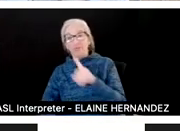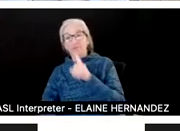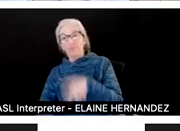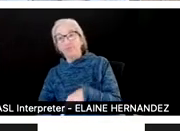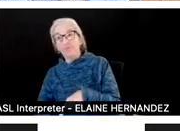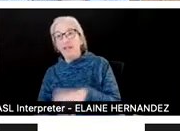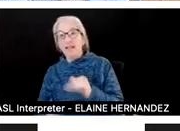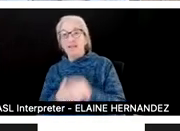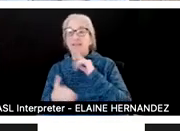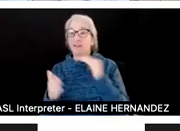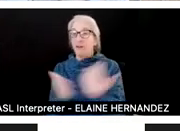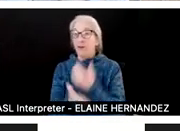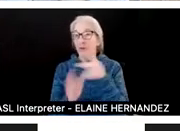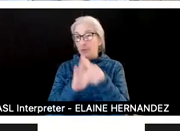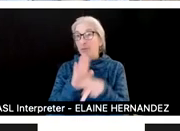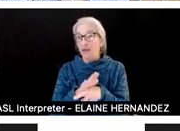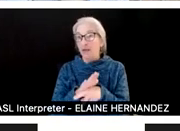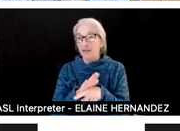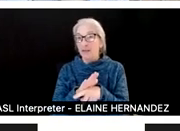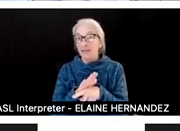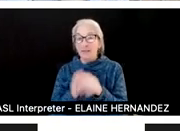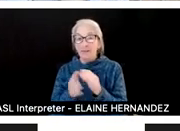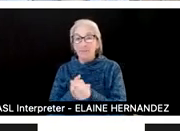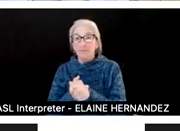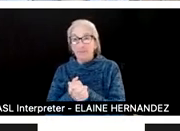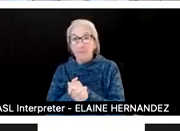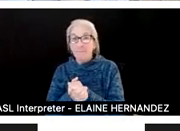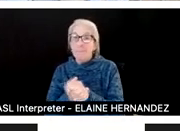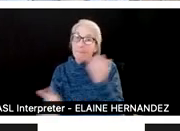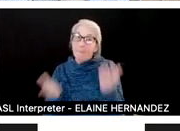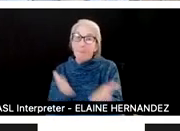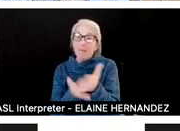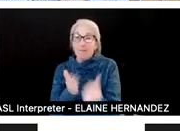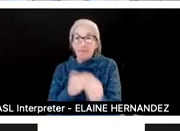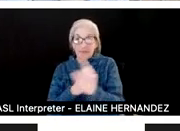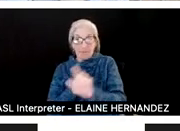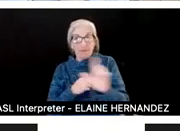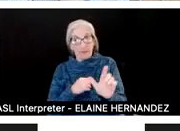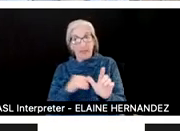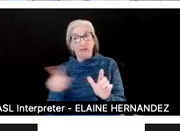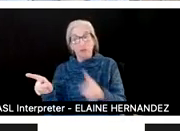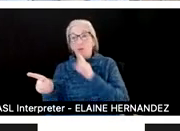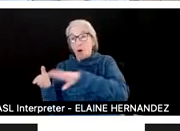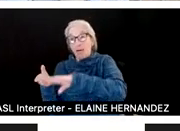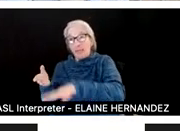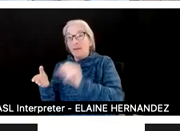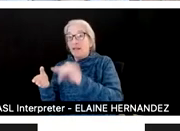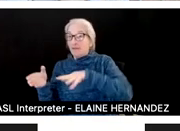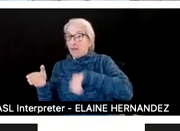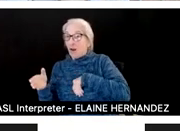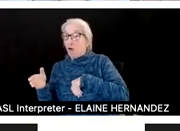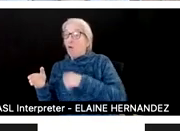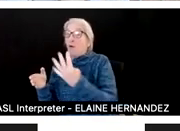new policy. Now, there are probably some landlords out there who are in fact exempt. However, if